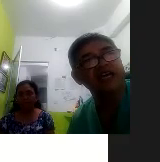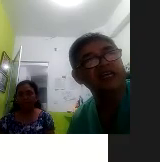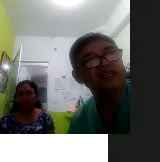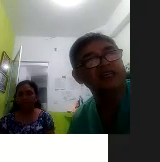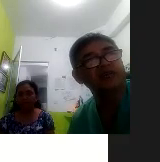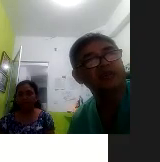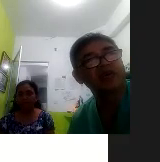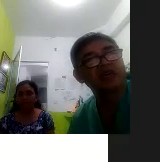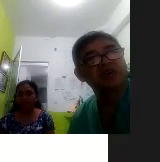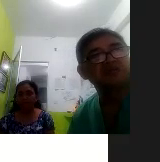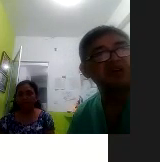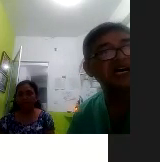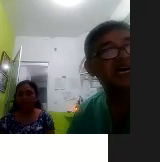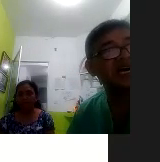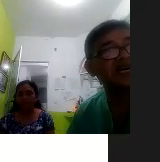evil eye.